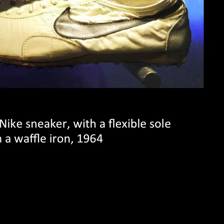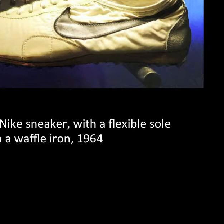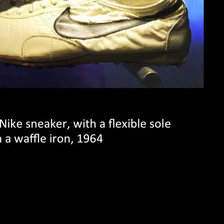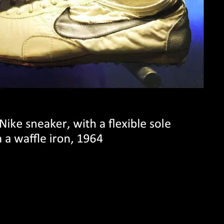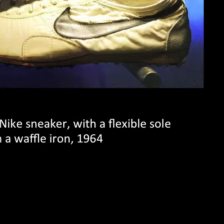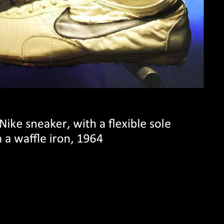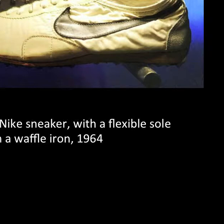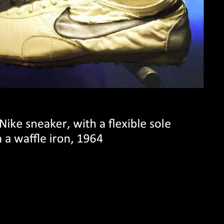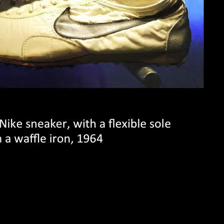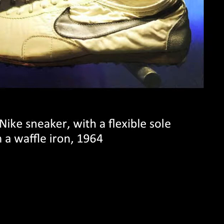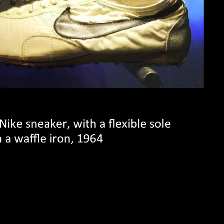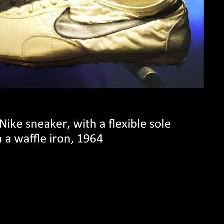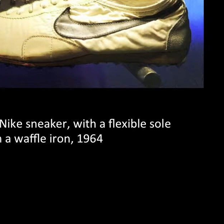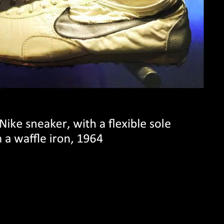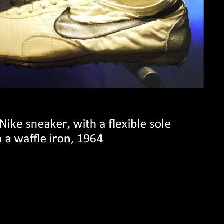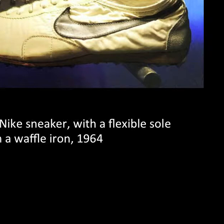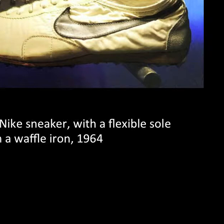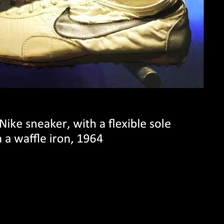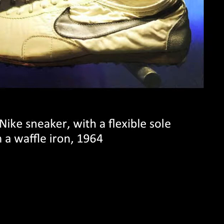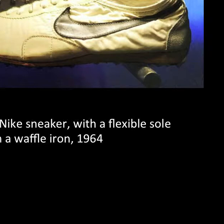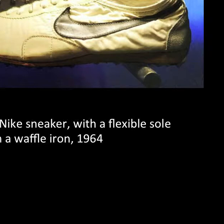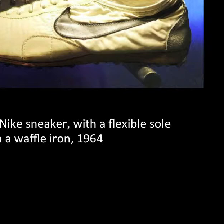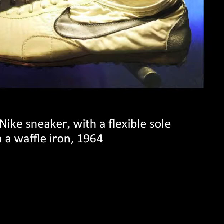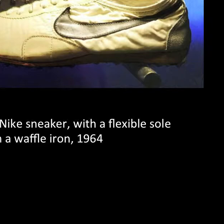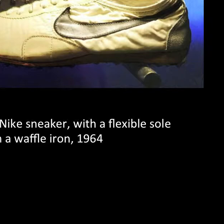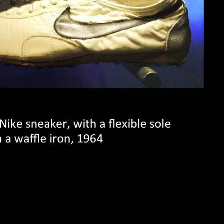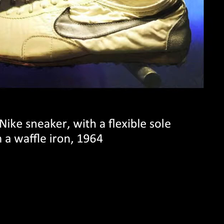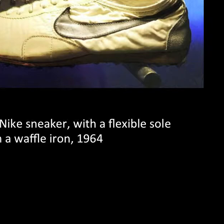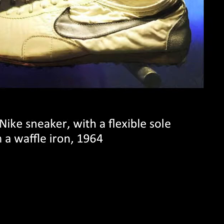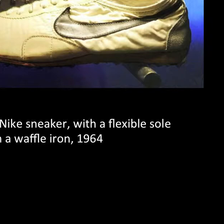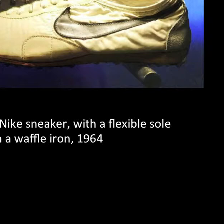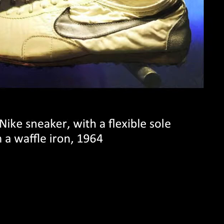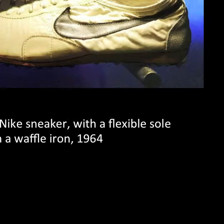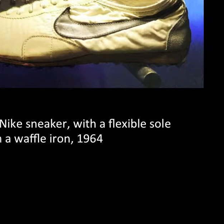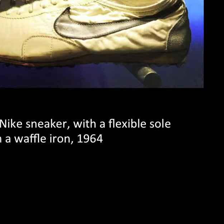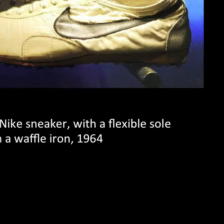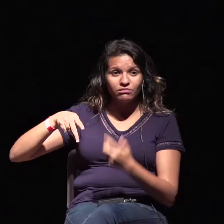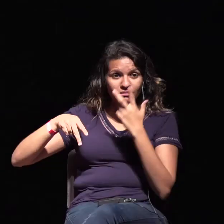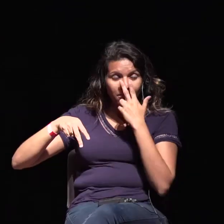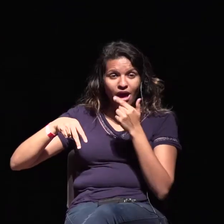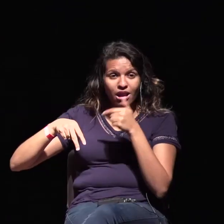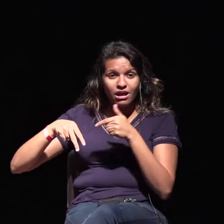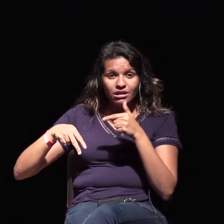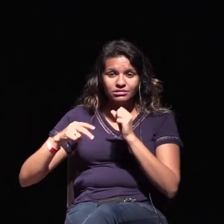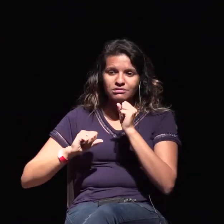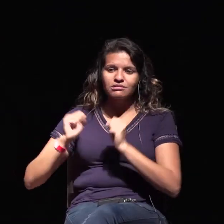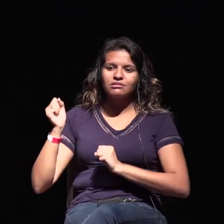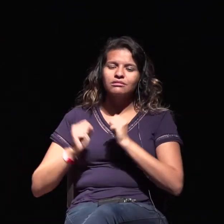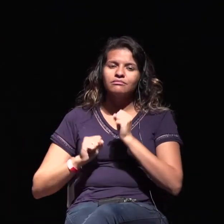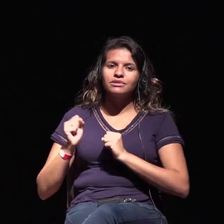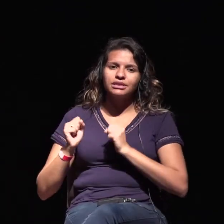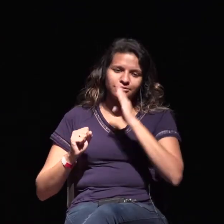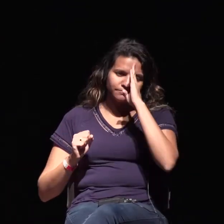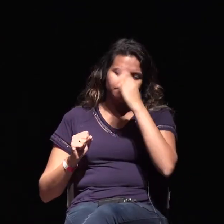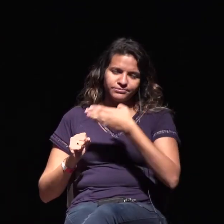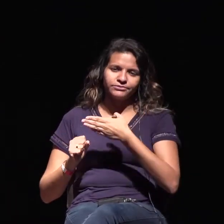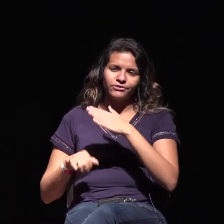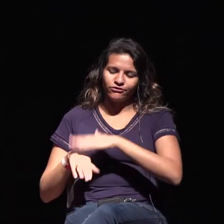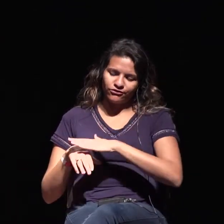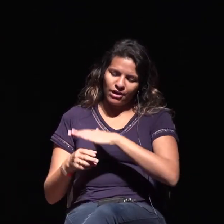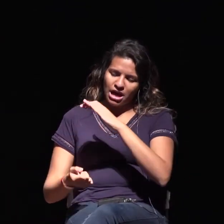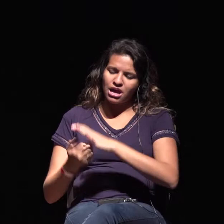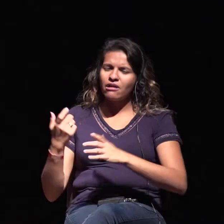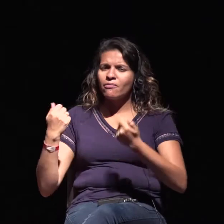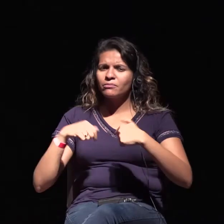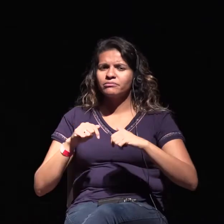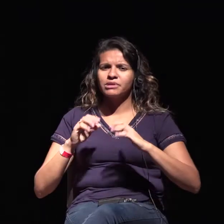merchandising, paraphernalia, and the purchase of specialized gear. Though you might not need a ball or a rink, what Nike demanded is